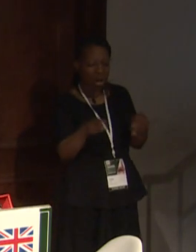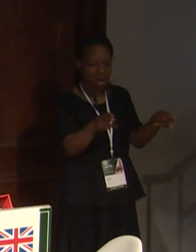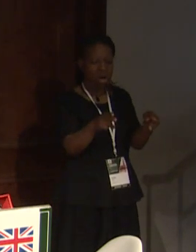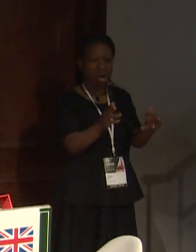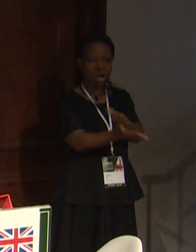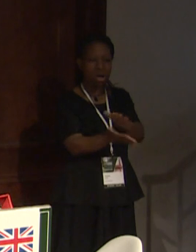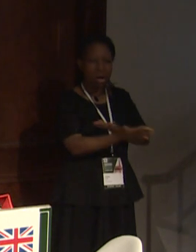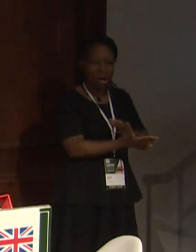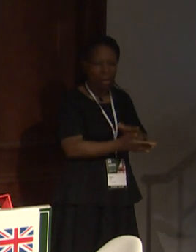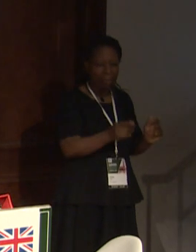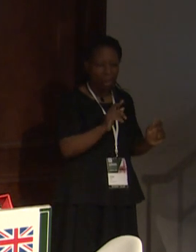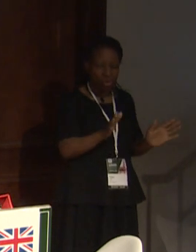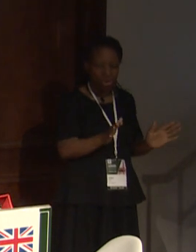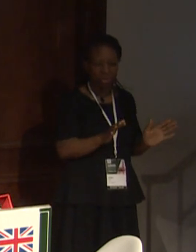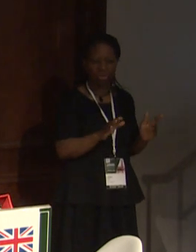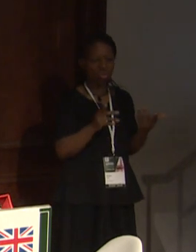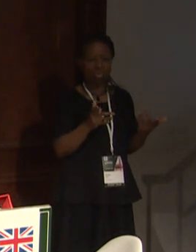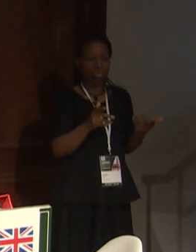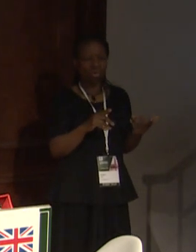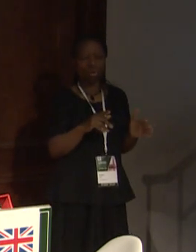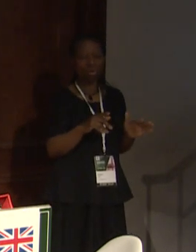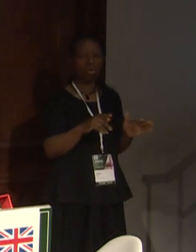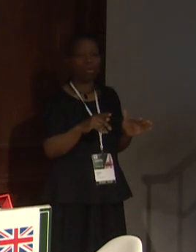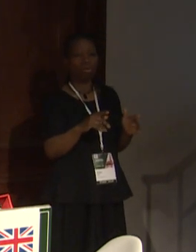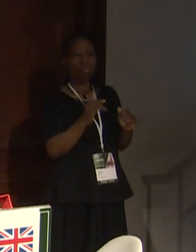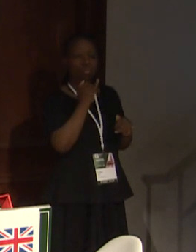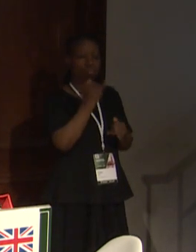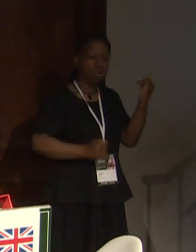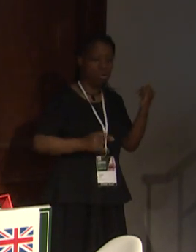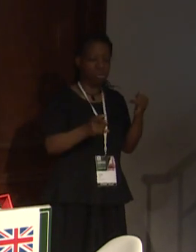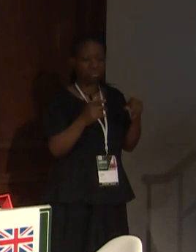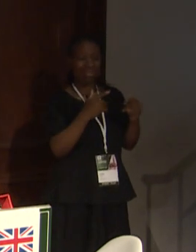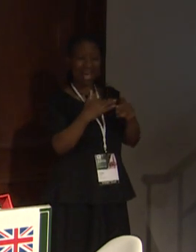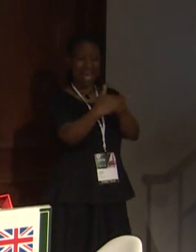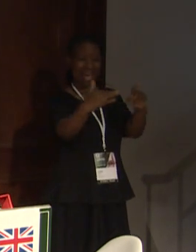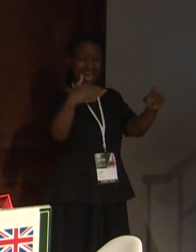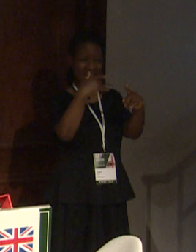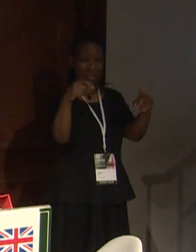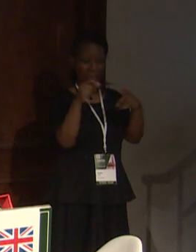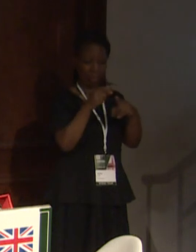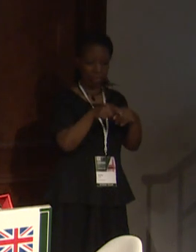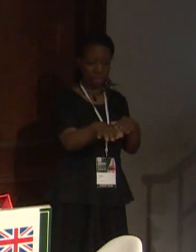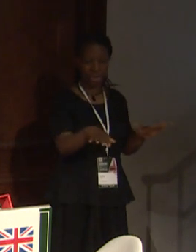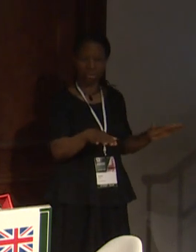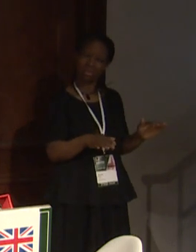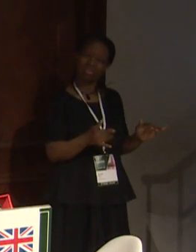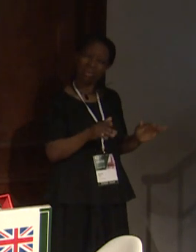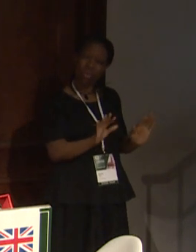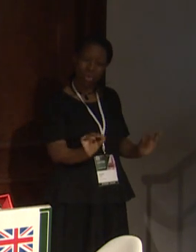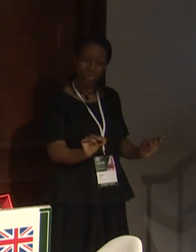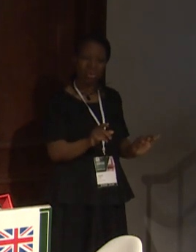lowland forests. Perhaps it hasn't resulted in some of the worst air pollution in the world in your capital city. Right? These might be ways in which